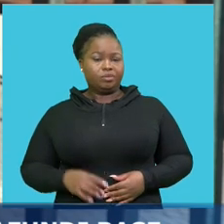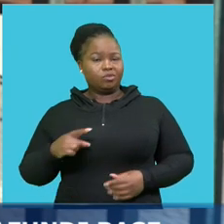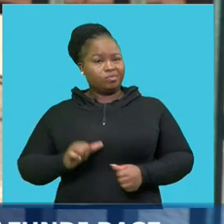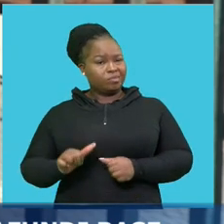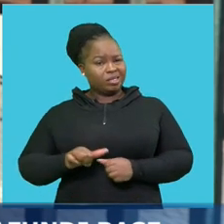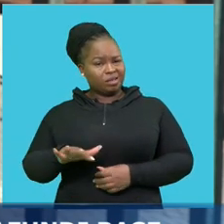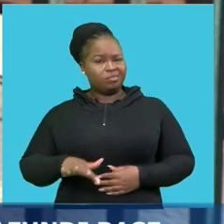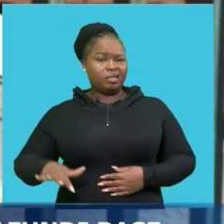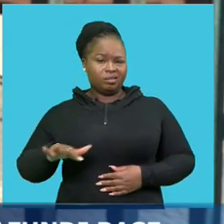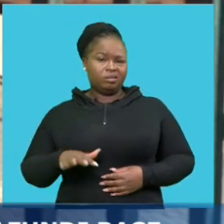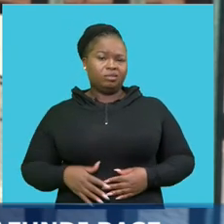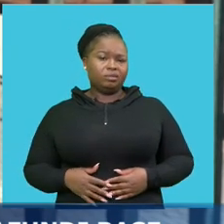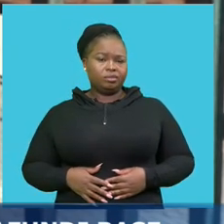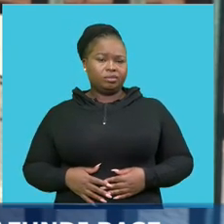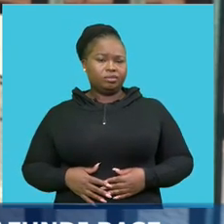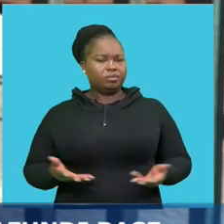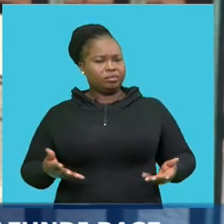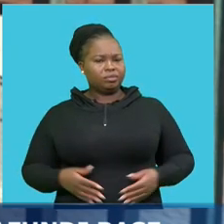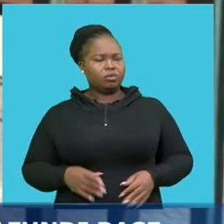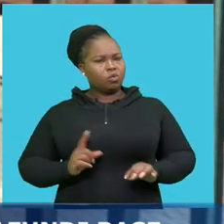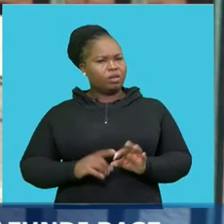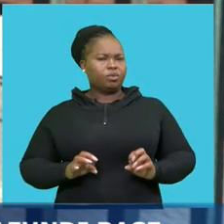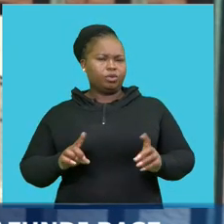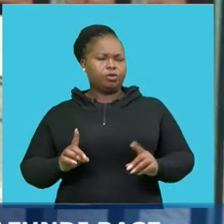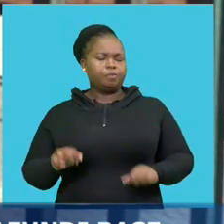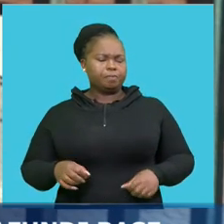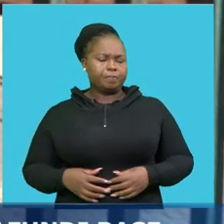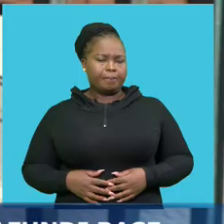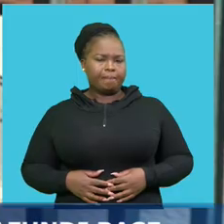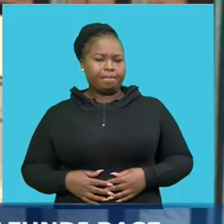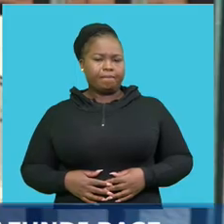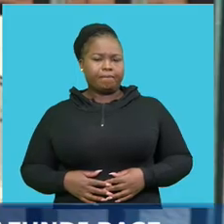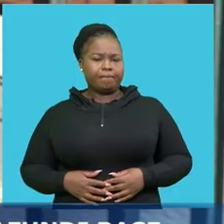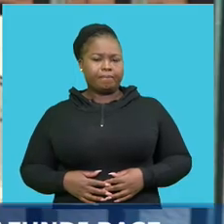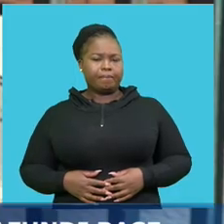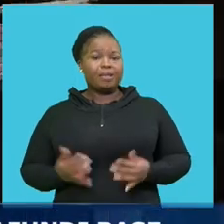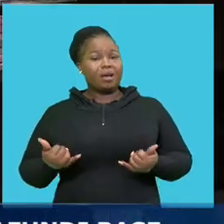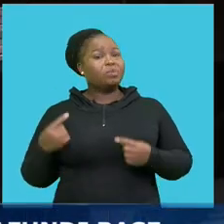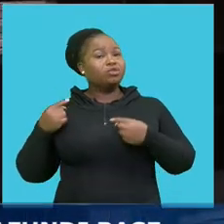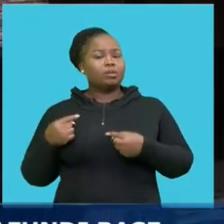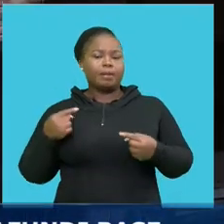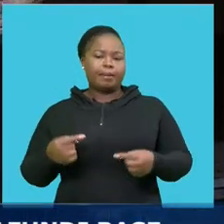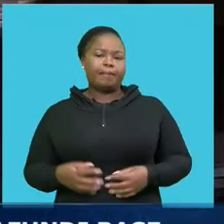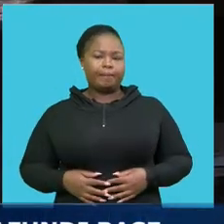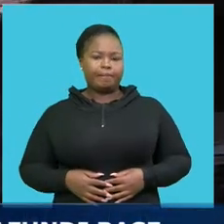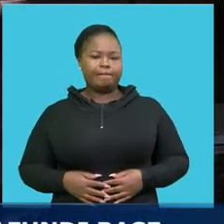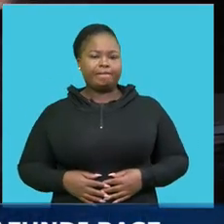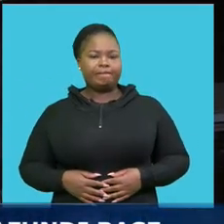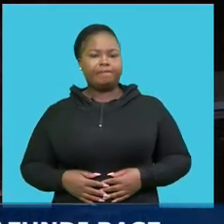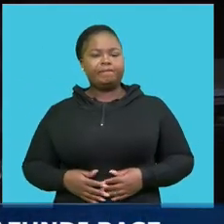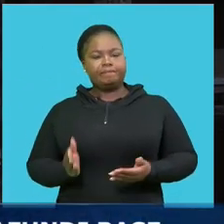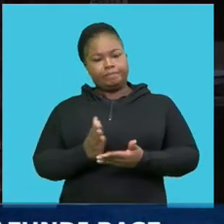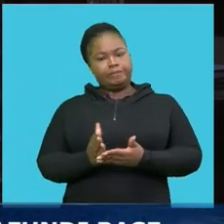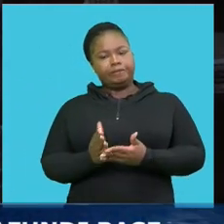better, you know, have a quality education. I'm sure they are struggling at the moment. Lesi sikole ke kushe